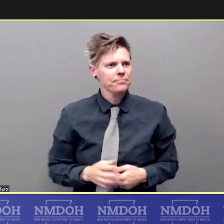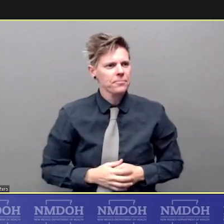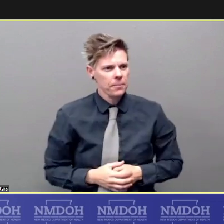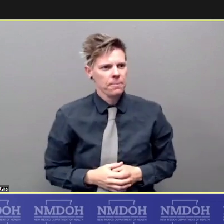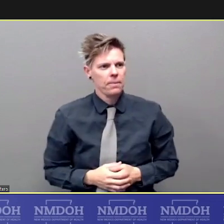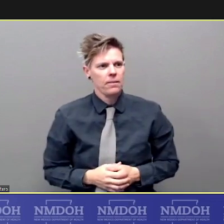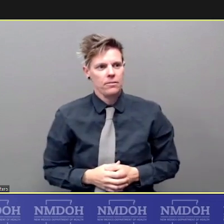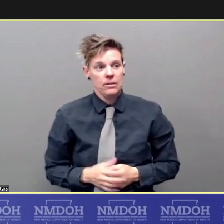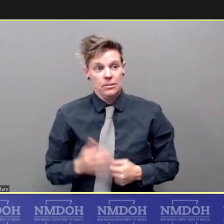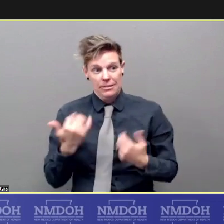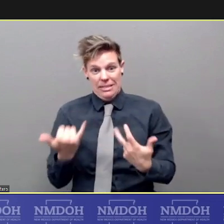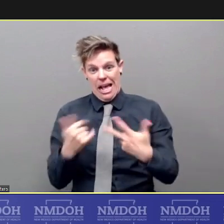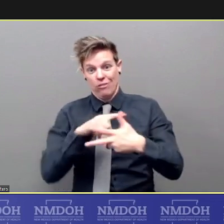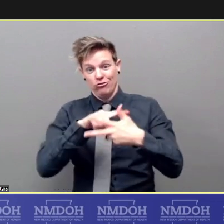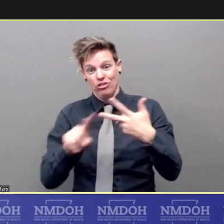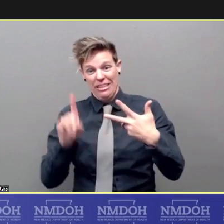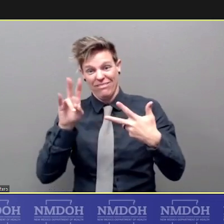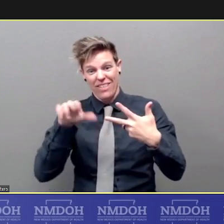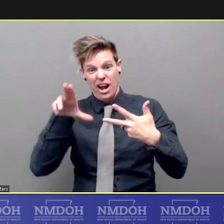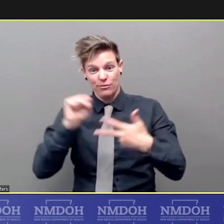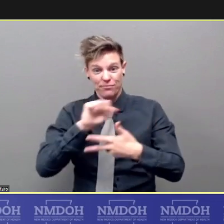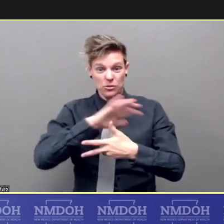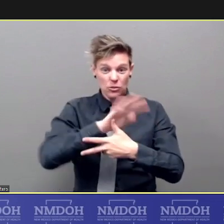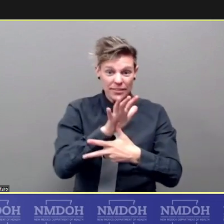as we head into the winter months.